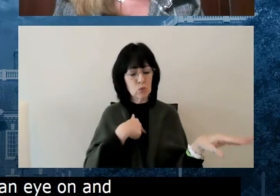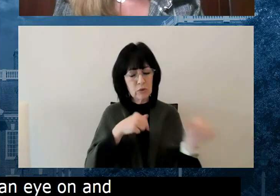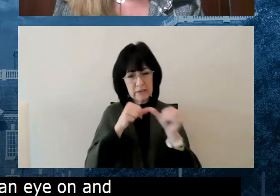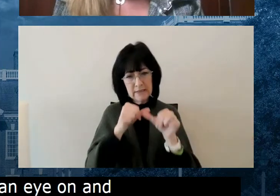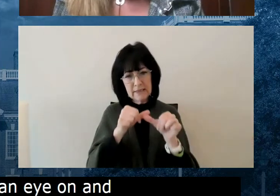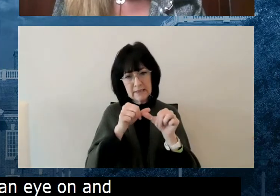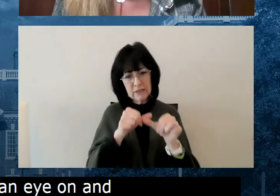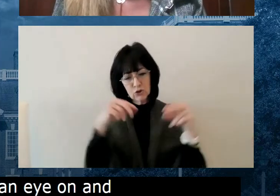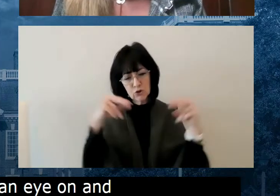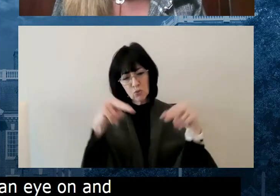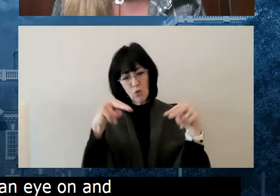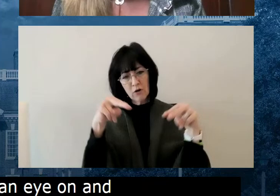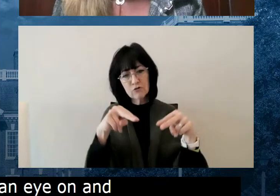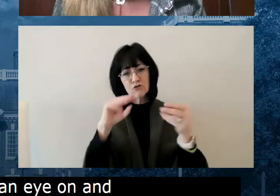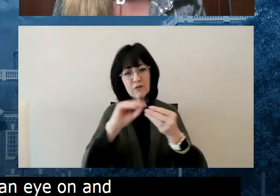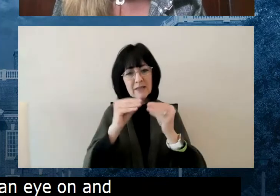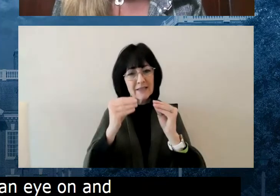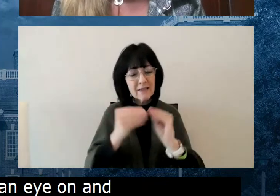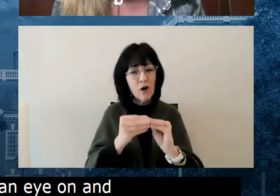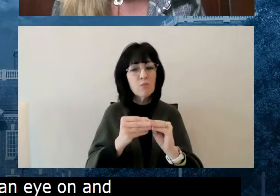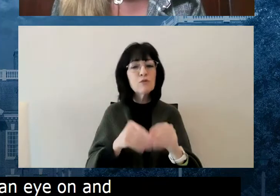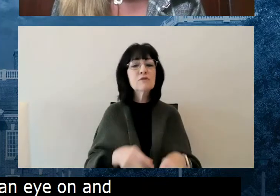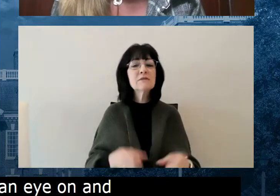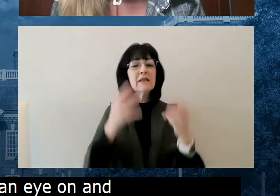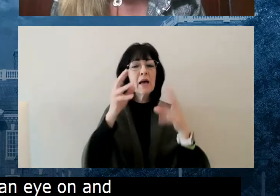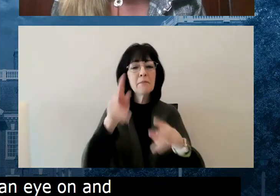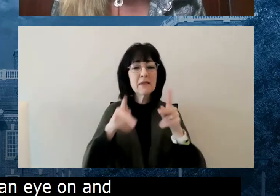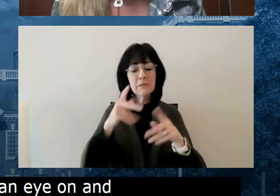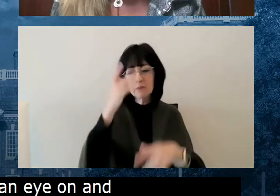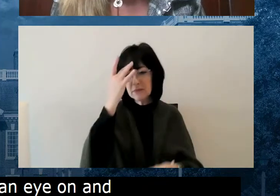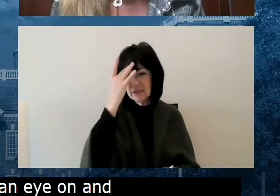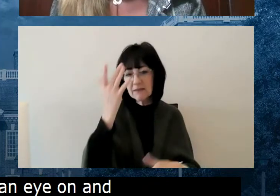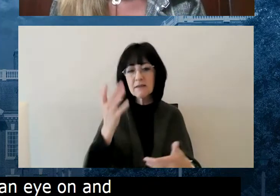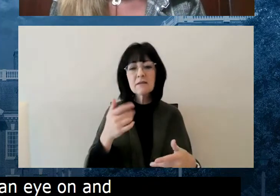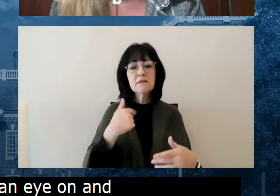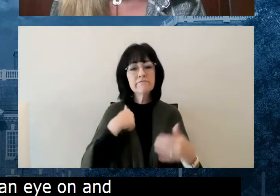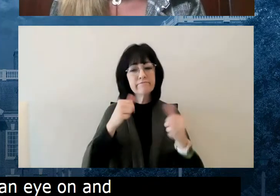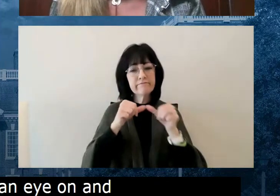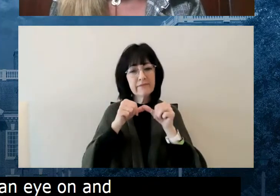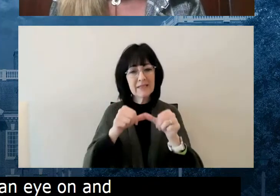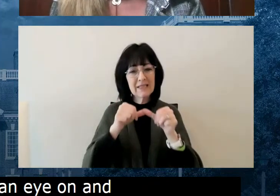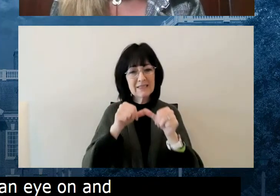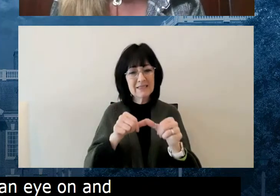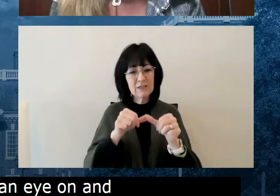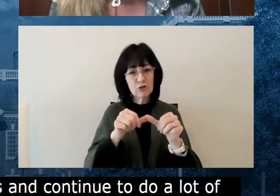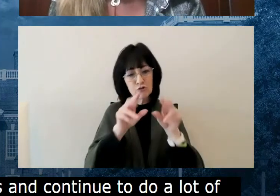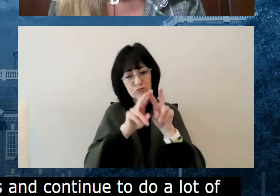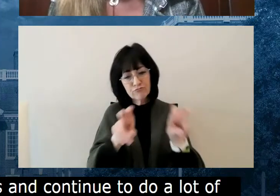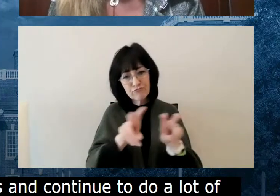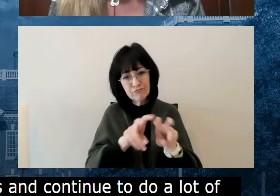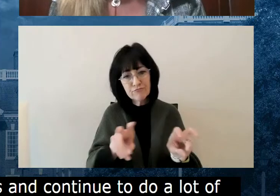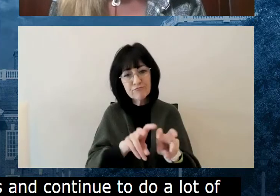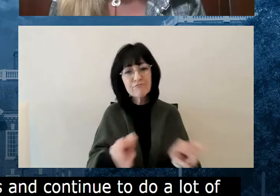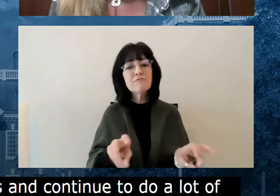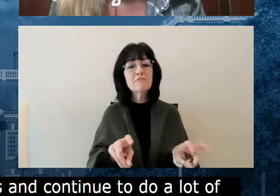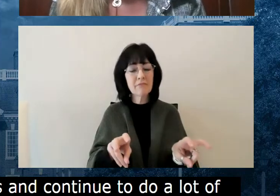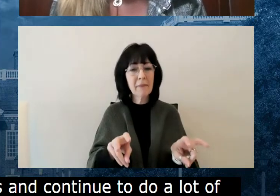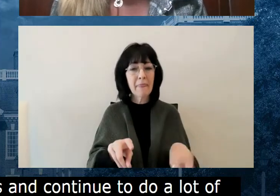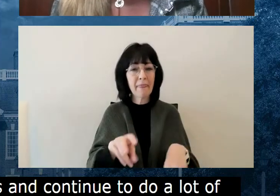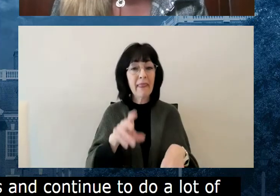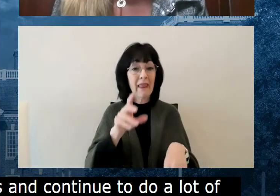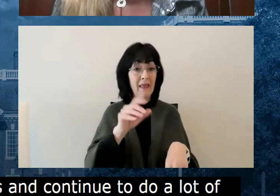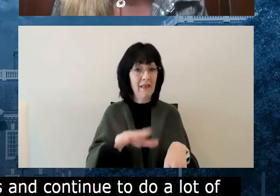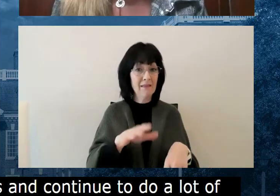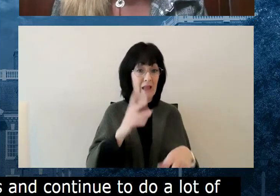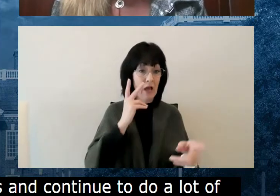to continue to do a lot of genetic sequencing of the samples, the positive specimen that